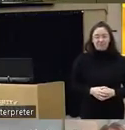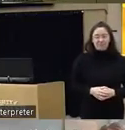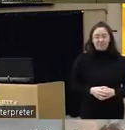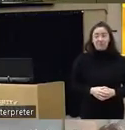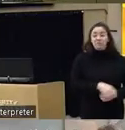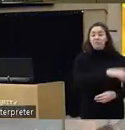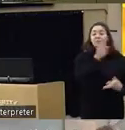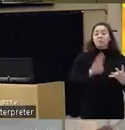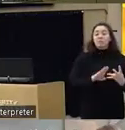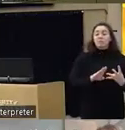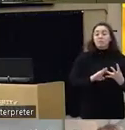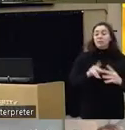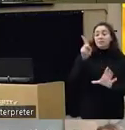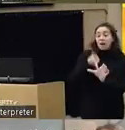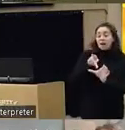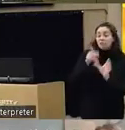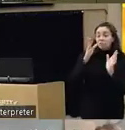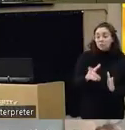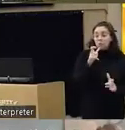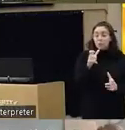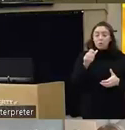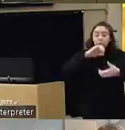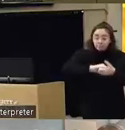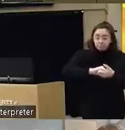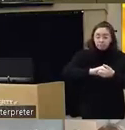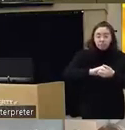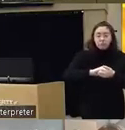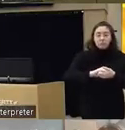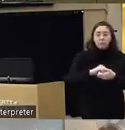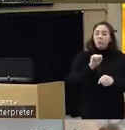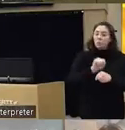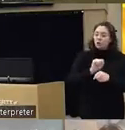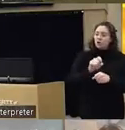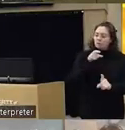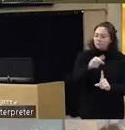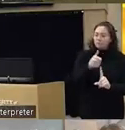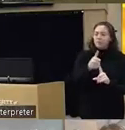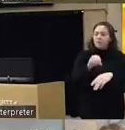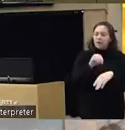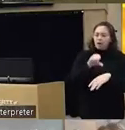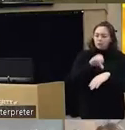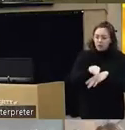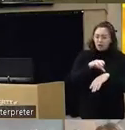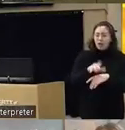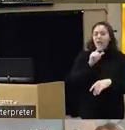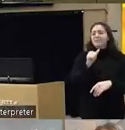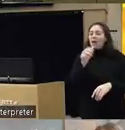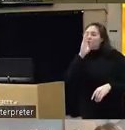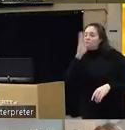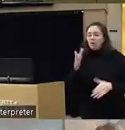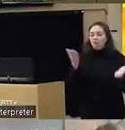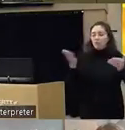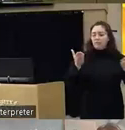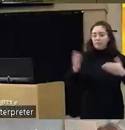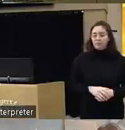then you also have psychiatrists working in really a consultation mode and also doing direct service. You combine that